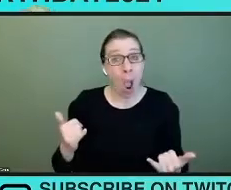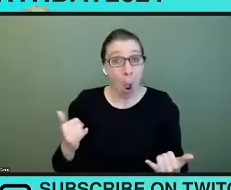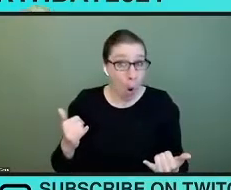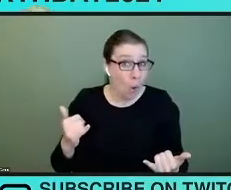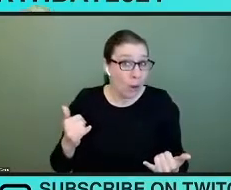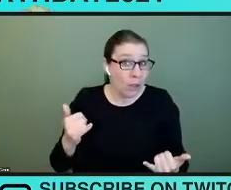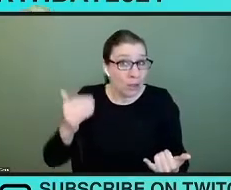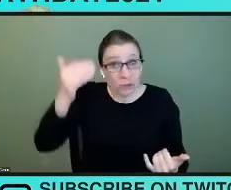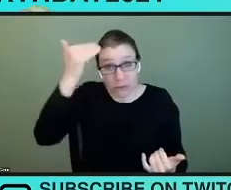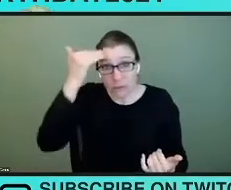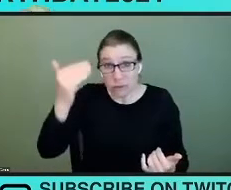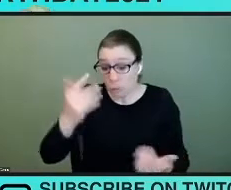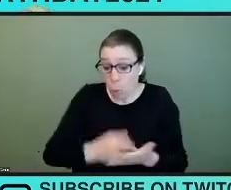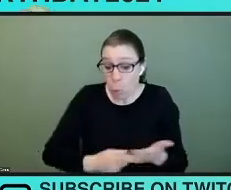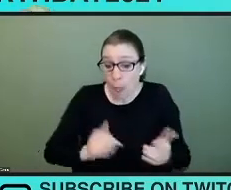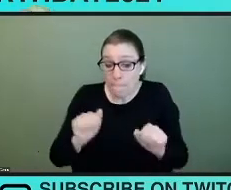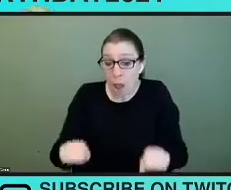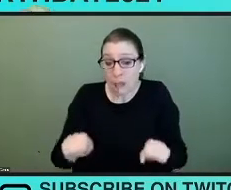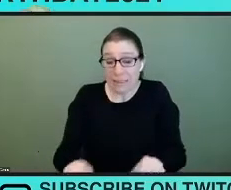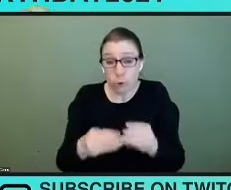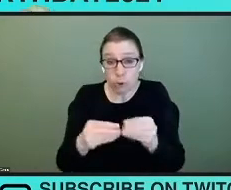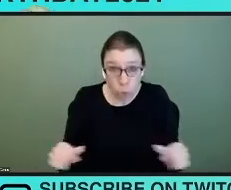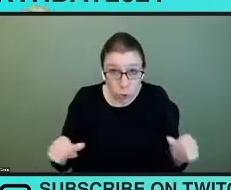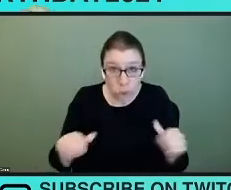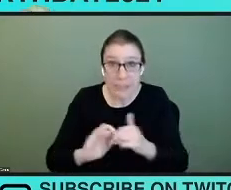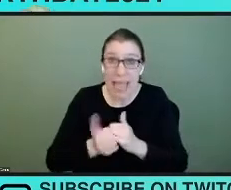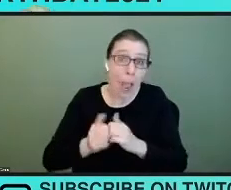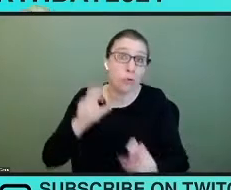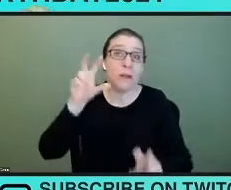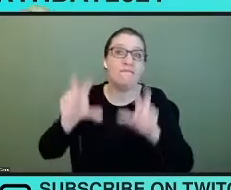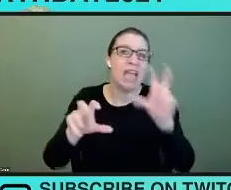think about how we can really innovate and engineer a better and more